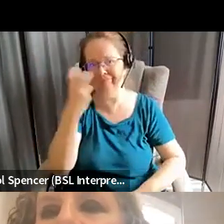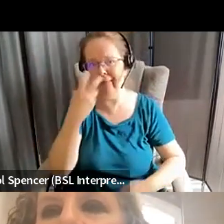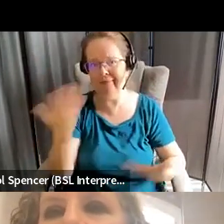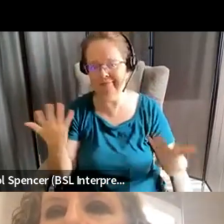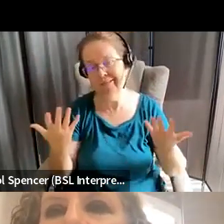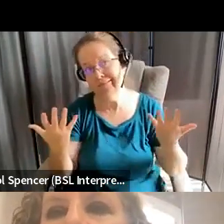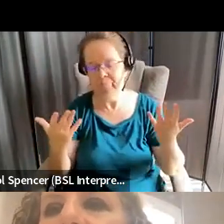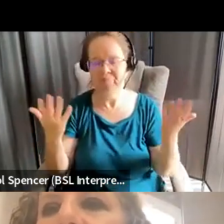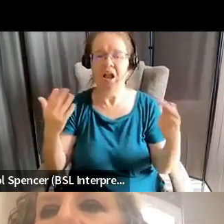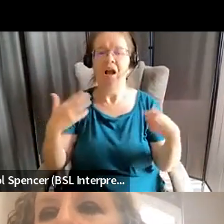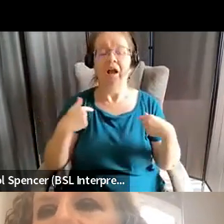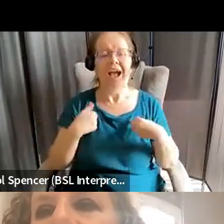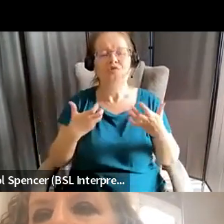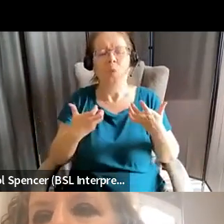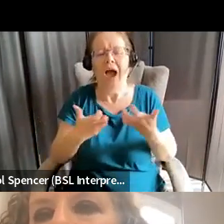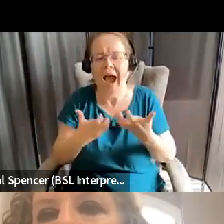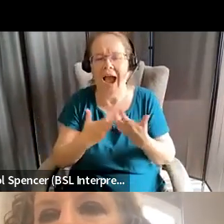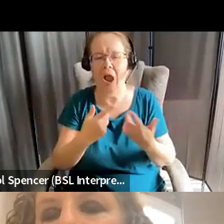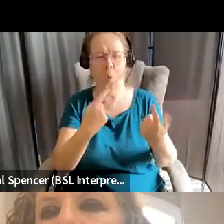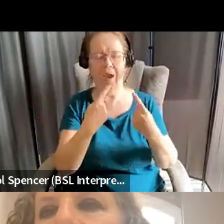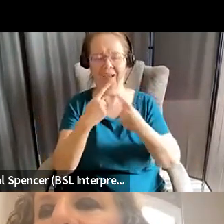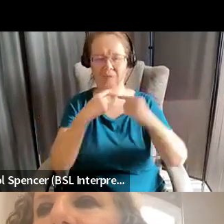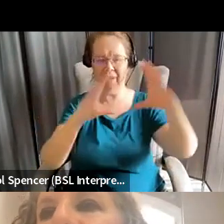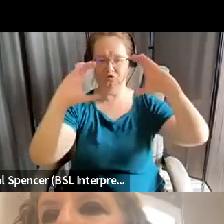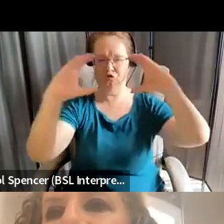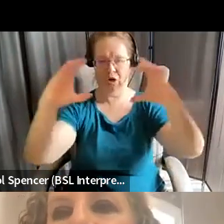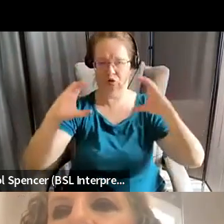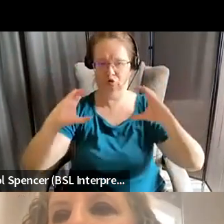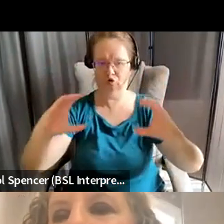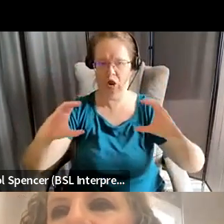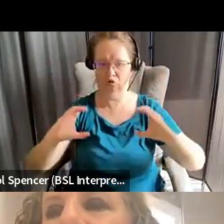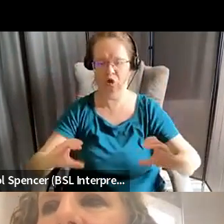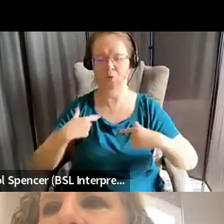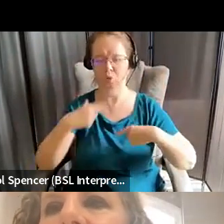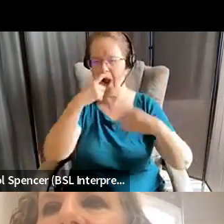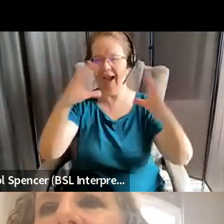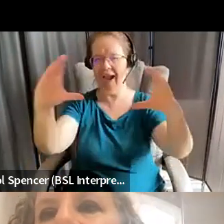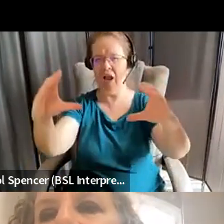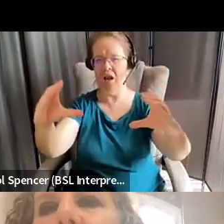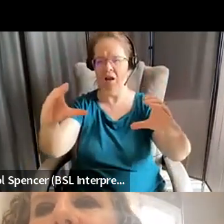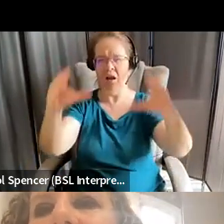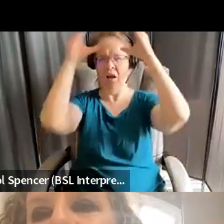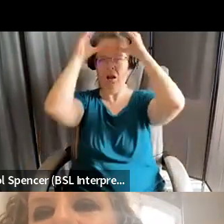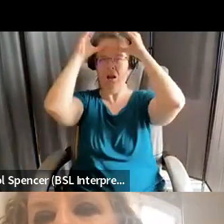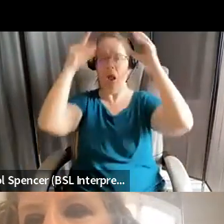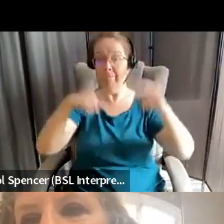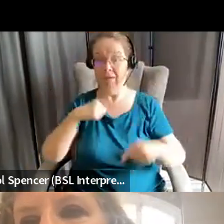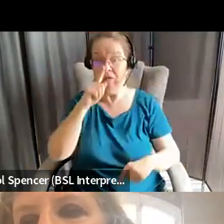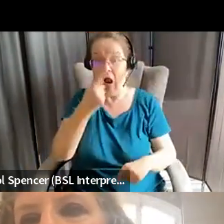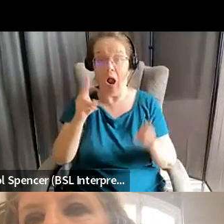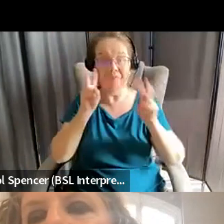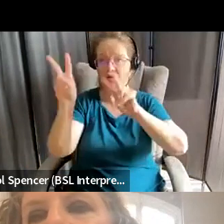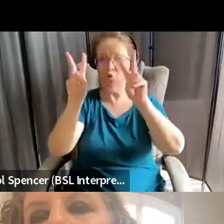Again, it's like, it's how information is chunked and so that I can manage how I consume it because I can't visually scan